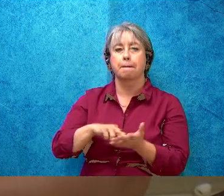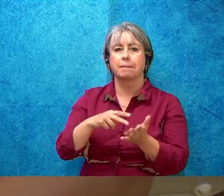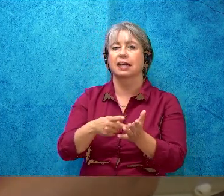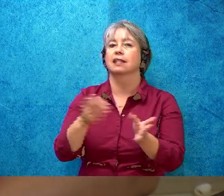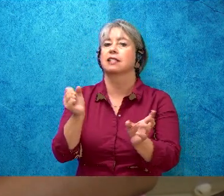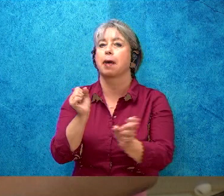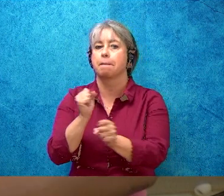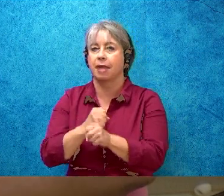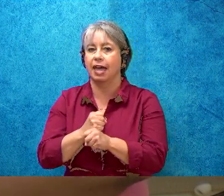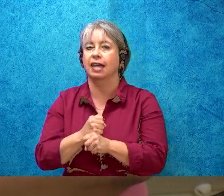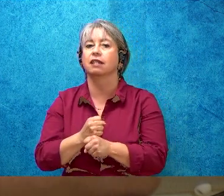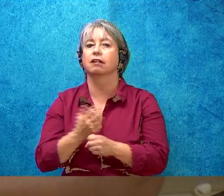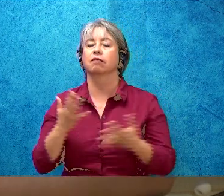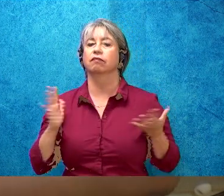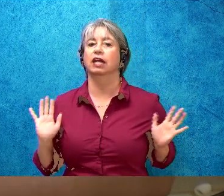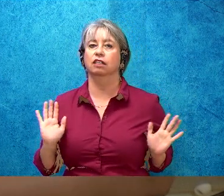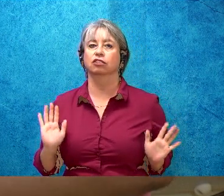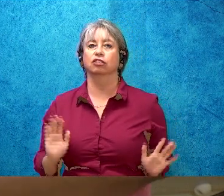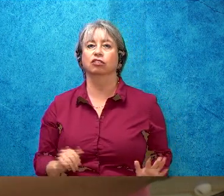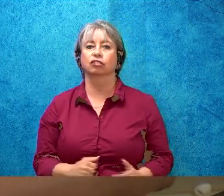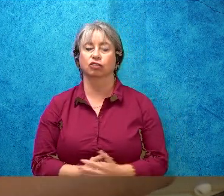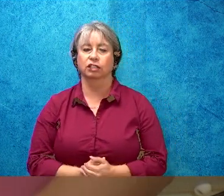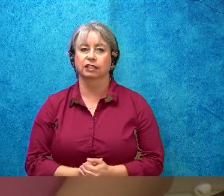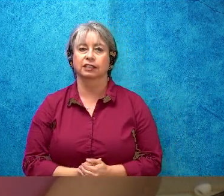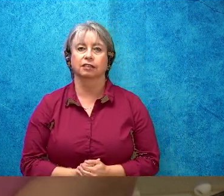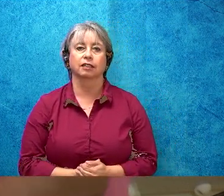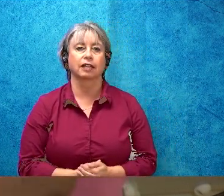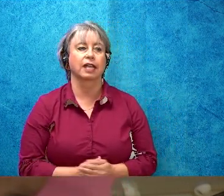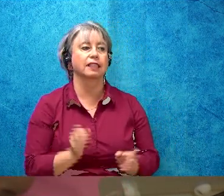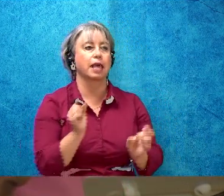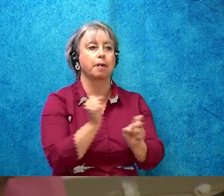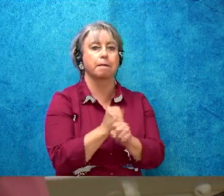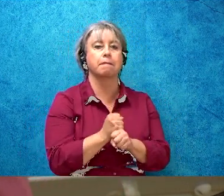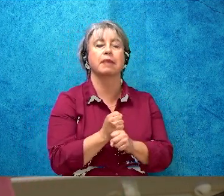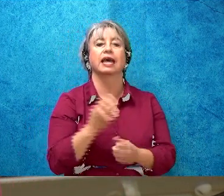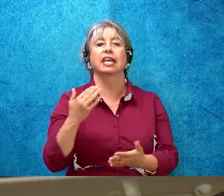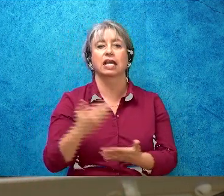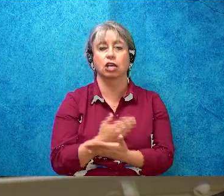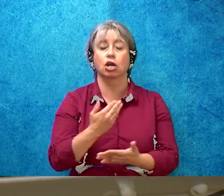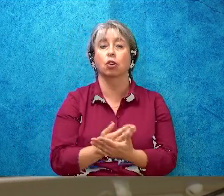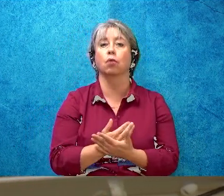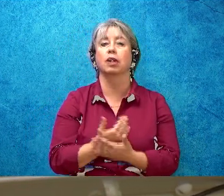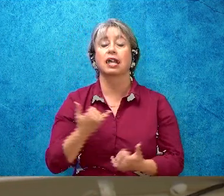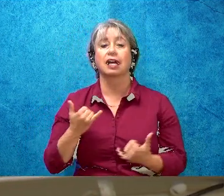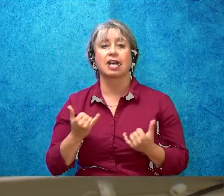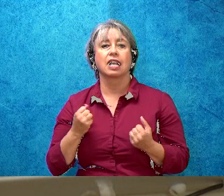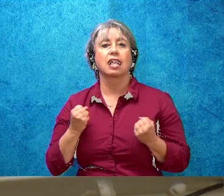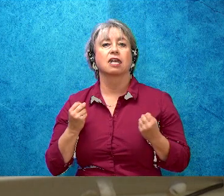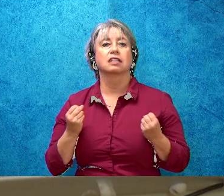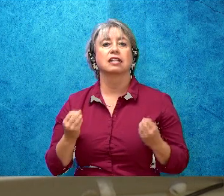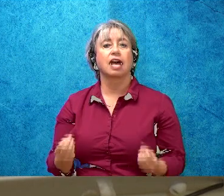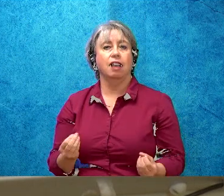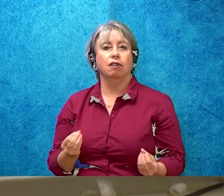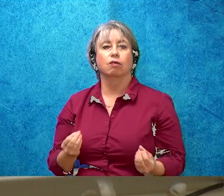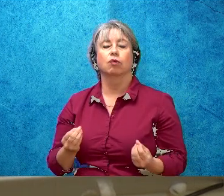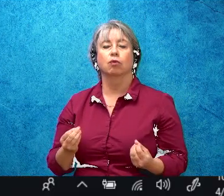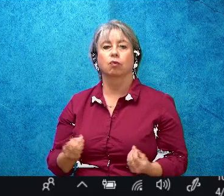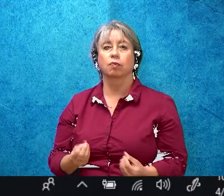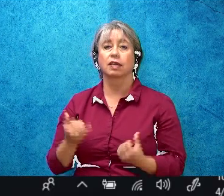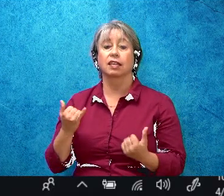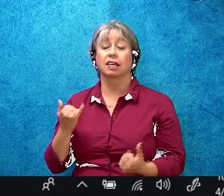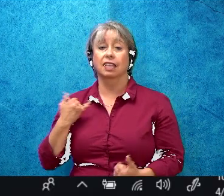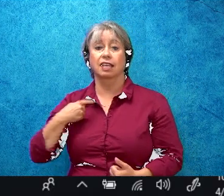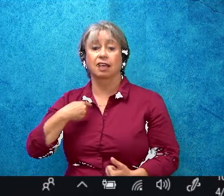look at the standard, it means we get something and they make it new. So if we take that and apply it into our